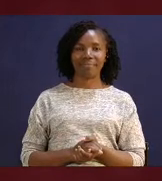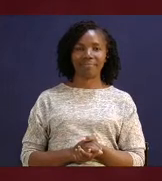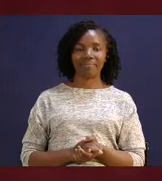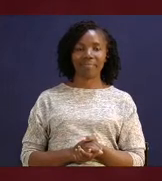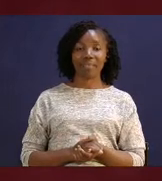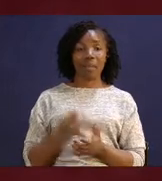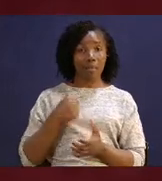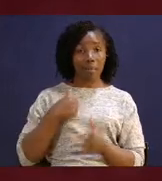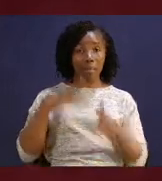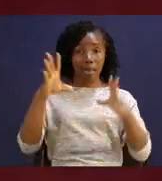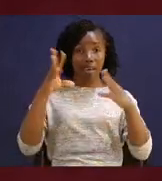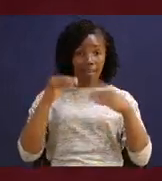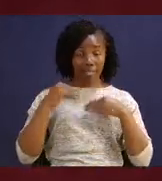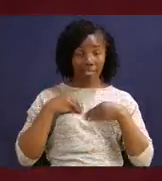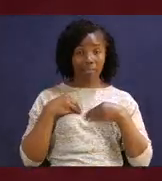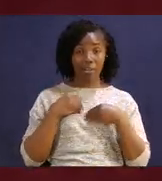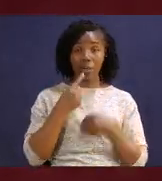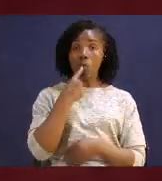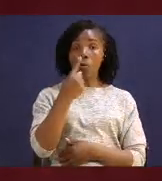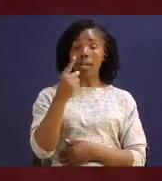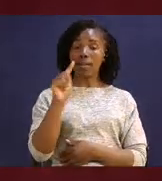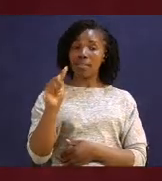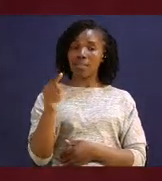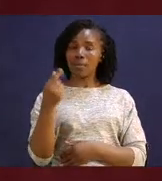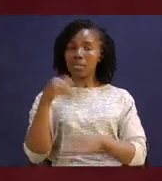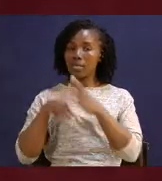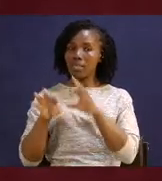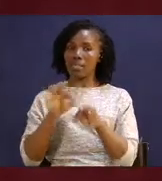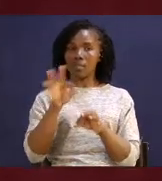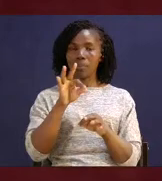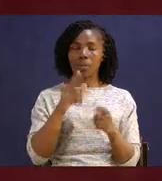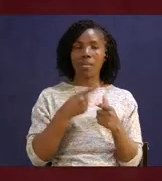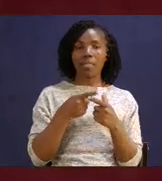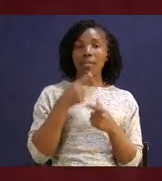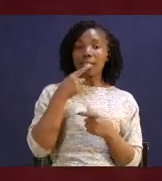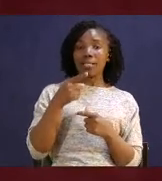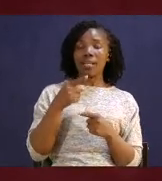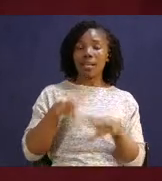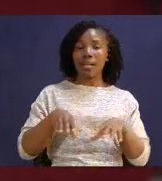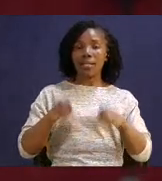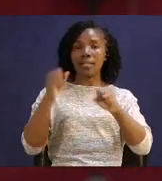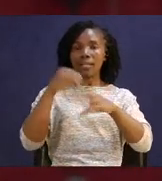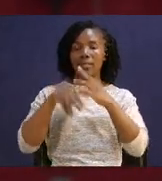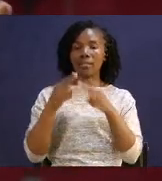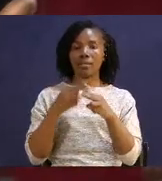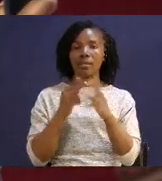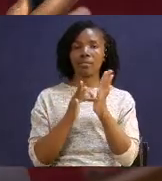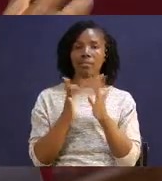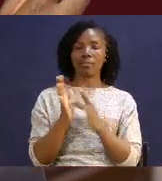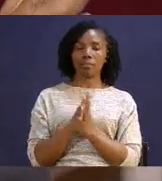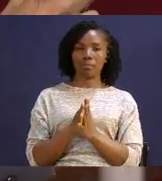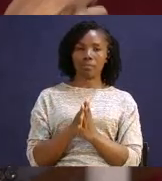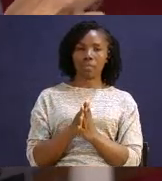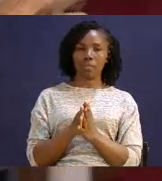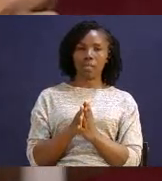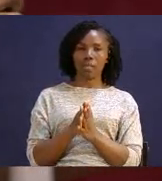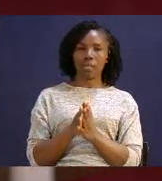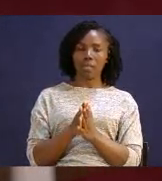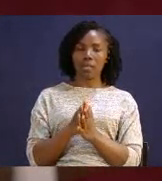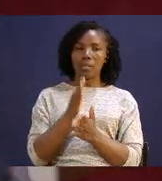I receive 100,000. So I received, in the spirit, I received, I said, I take it in Jesus' name. A few weeks